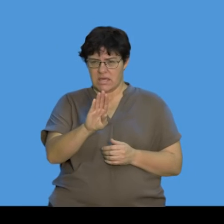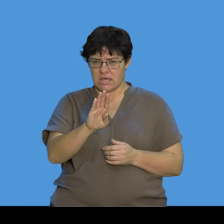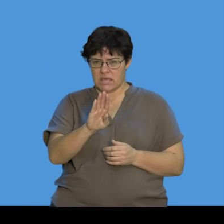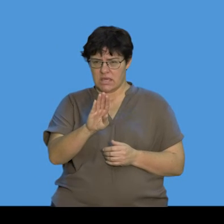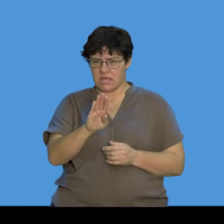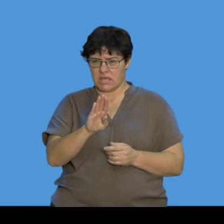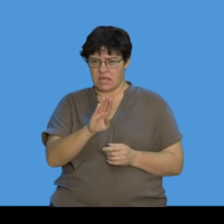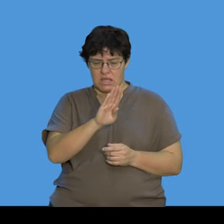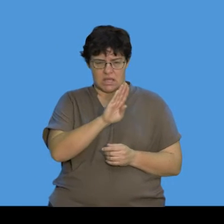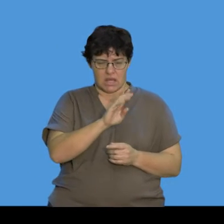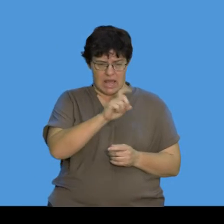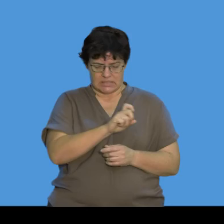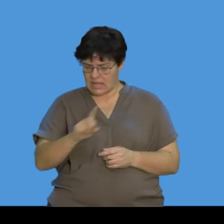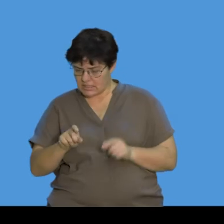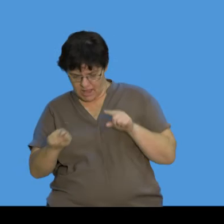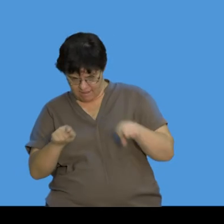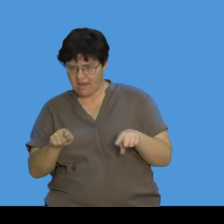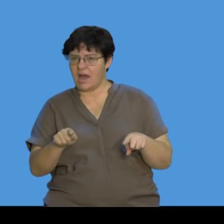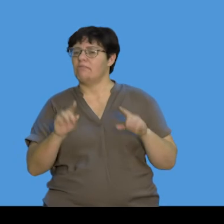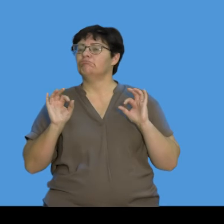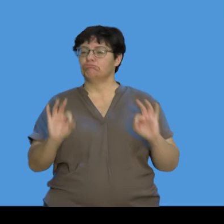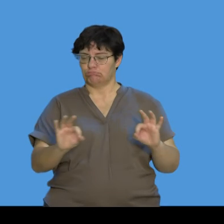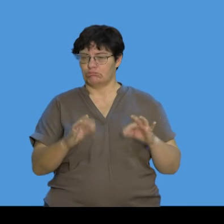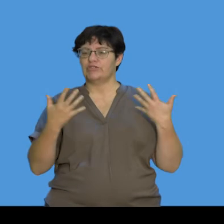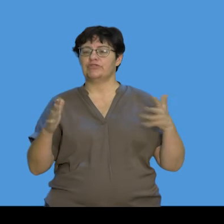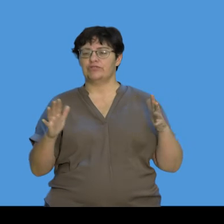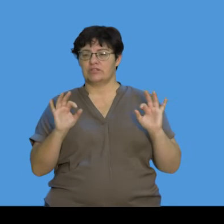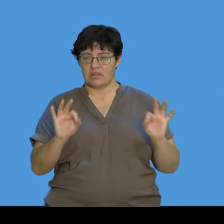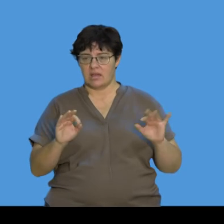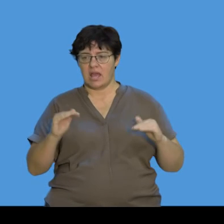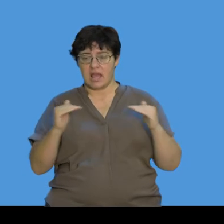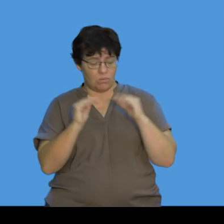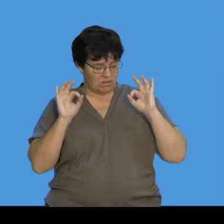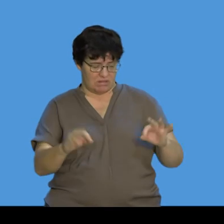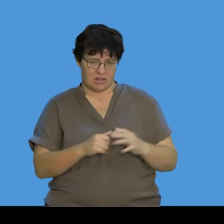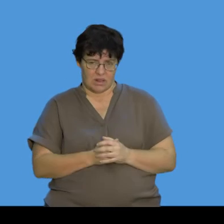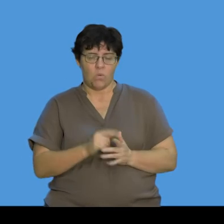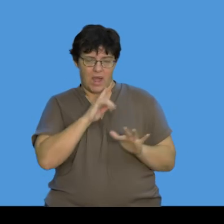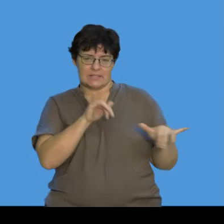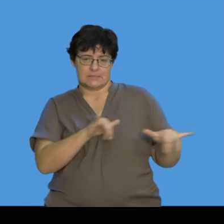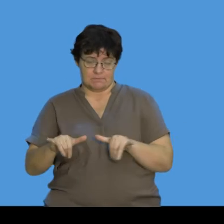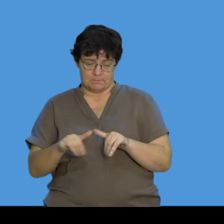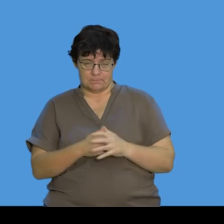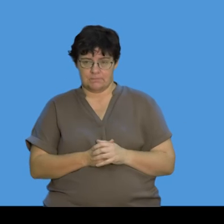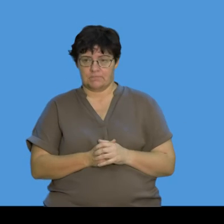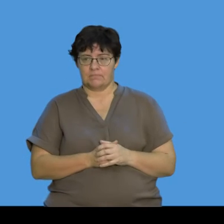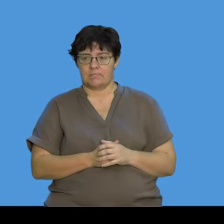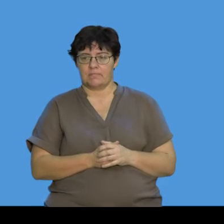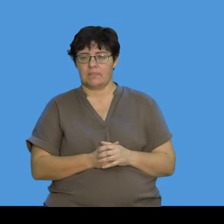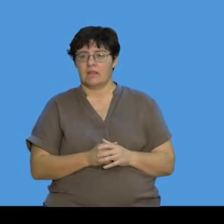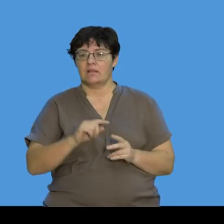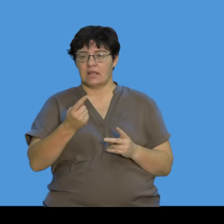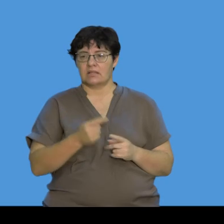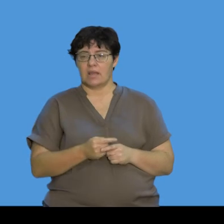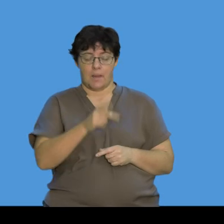at B is X and X on the two triangles. So is it equal? Yes, because it is common. Let's look